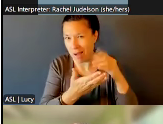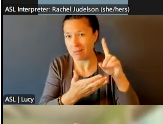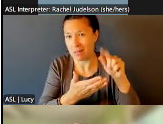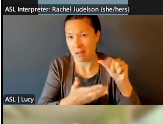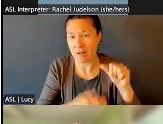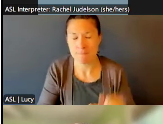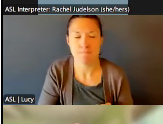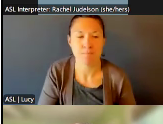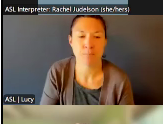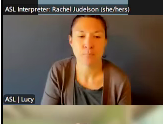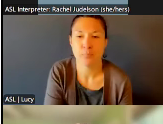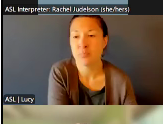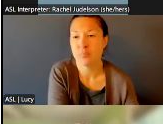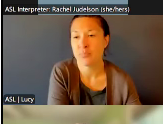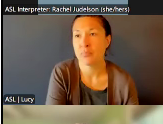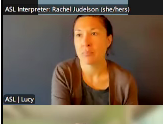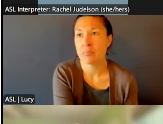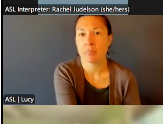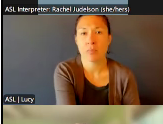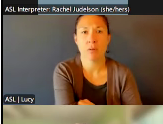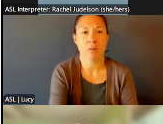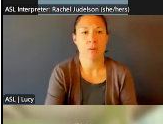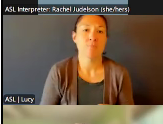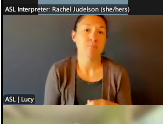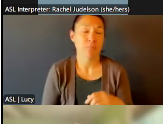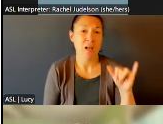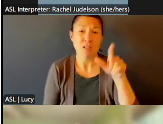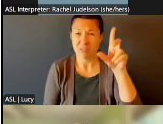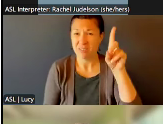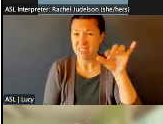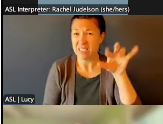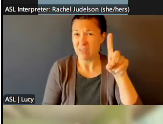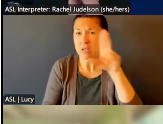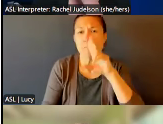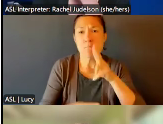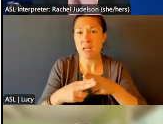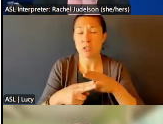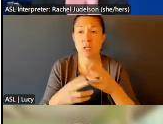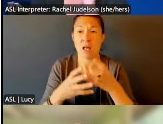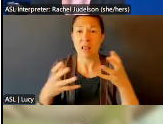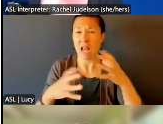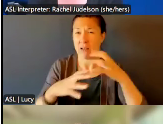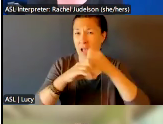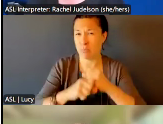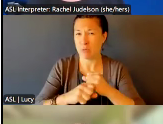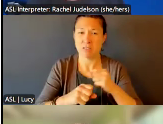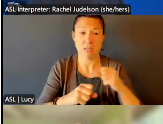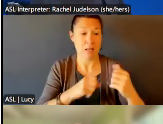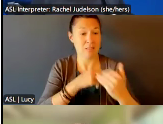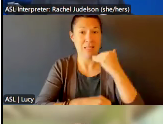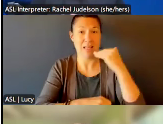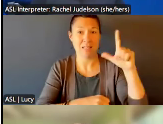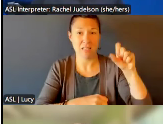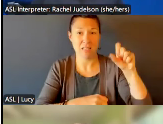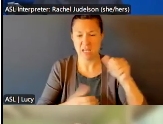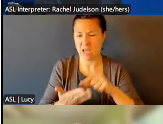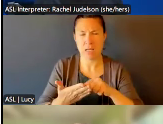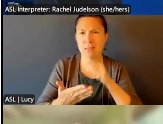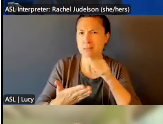And as David said earlier, a lot of the work that comes to the LSA is incomplete. That's sort of the nature of our